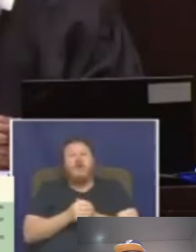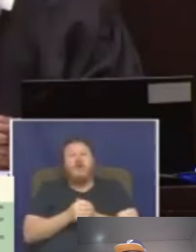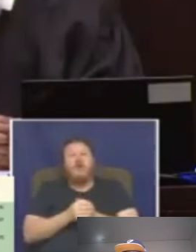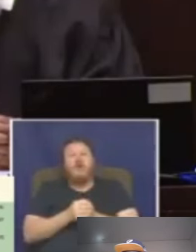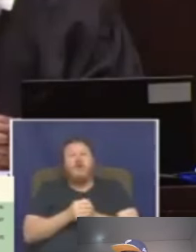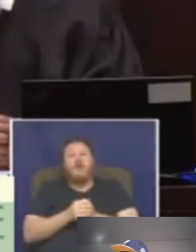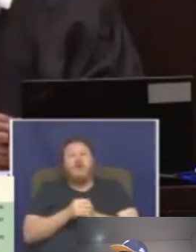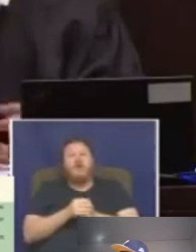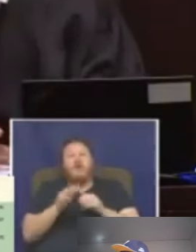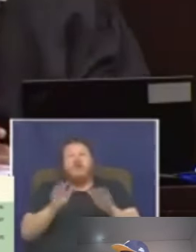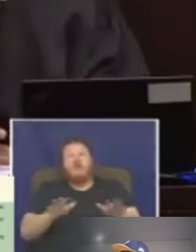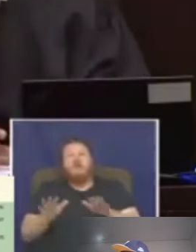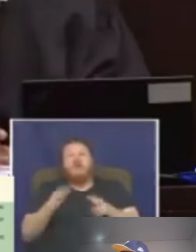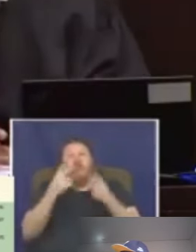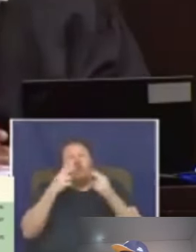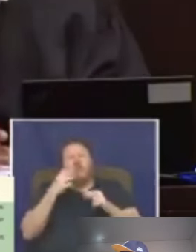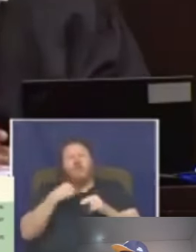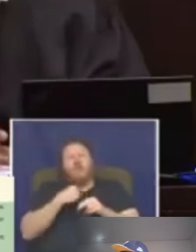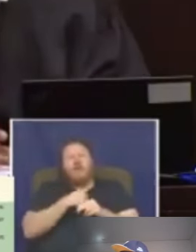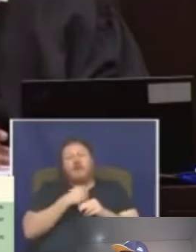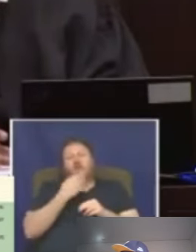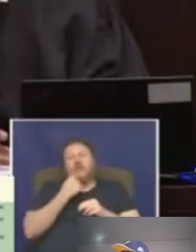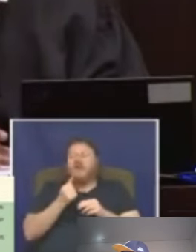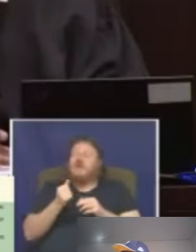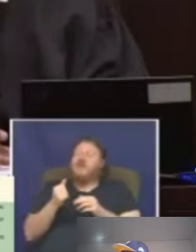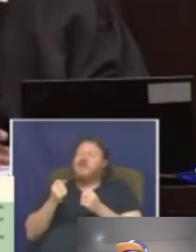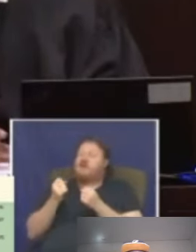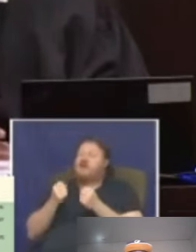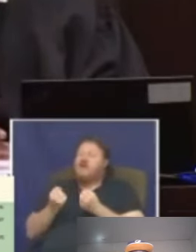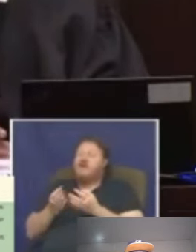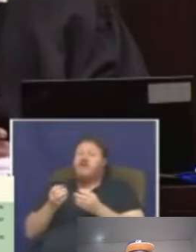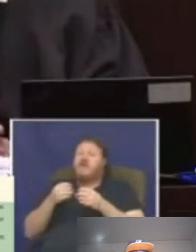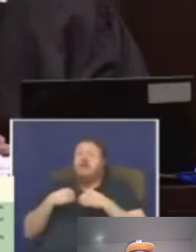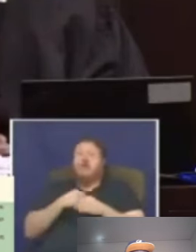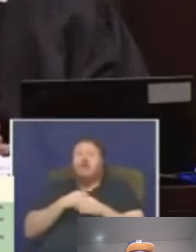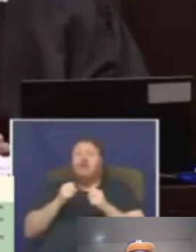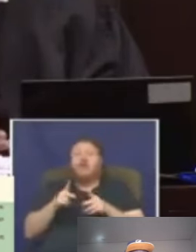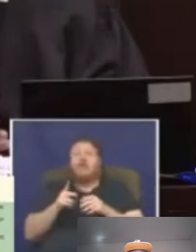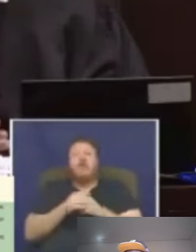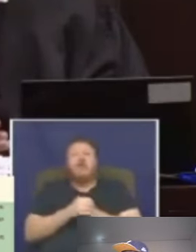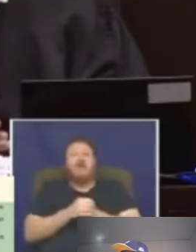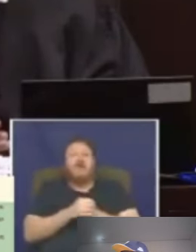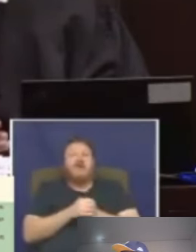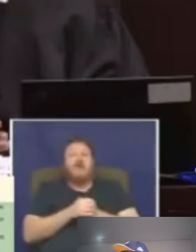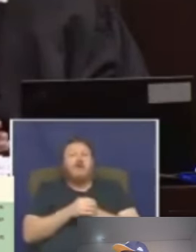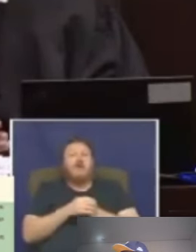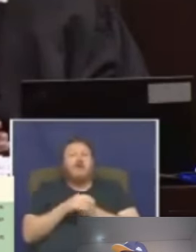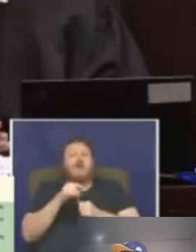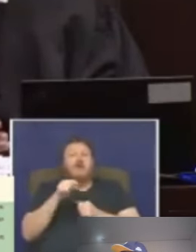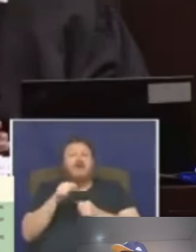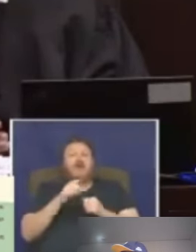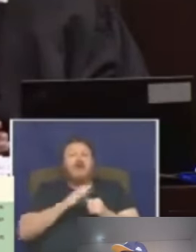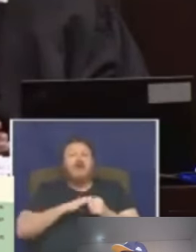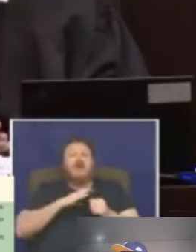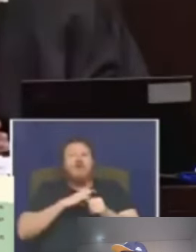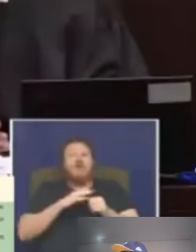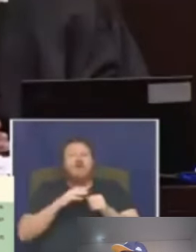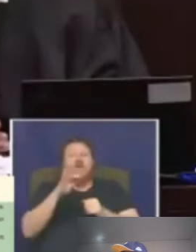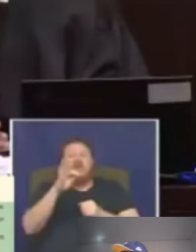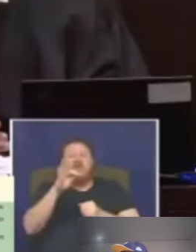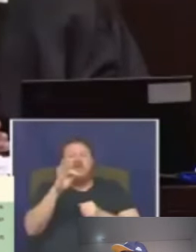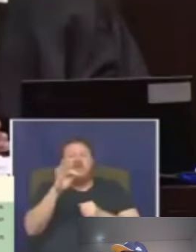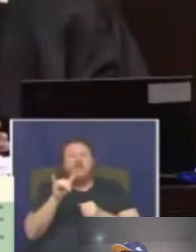hotspot... Order, Honourable Members. Please give this member an opportunity. This biodiversity hotspot is characterized by what we call